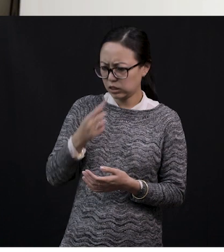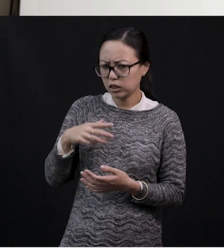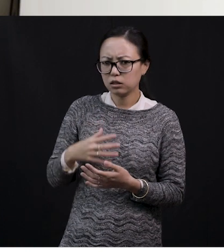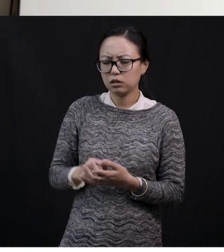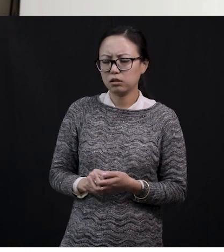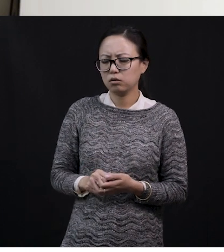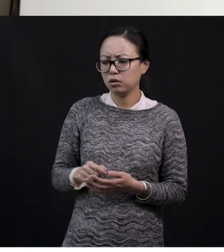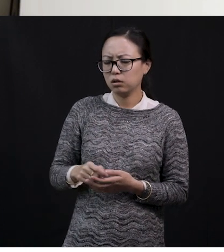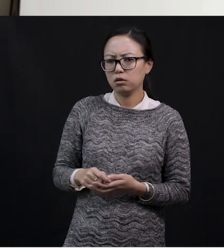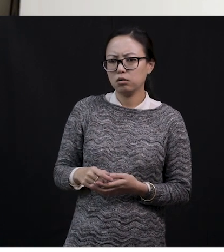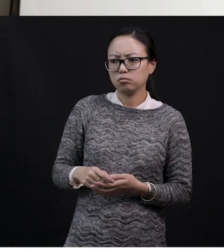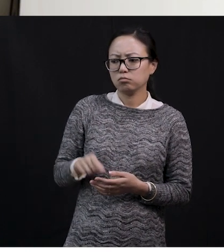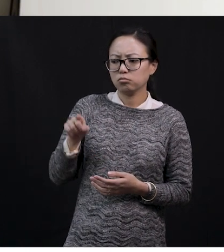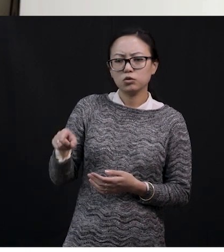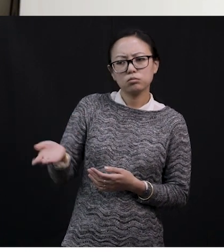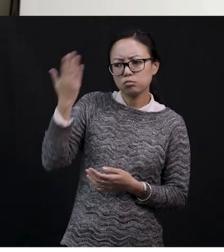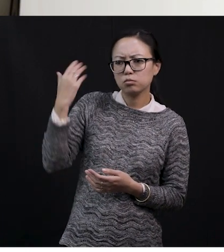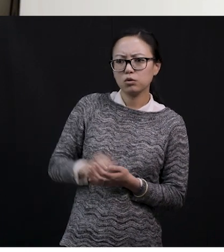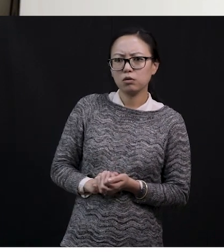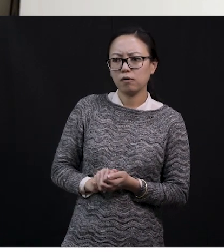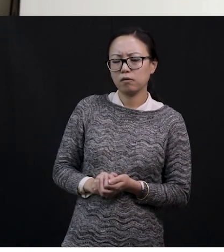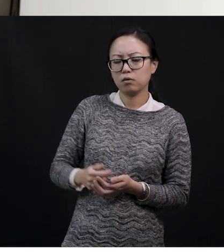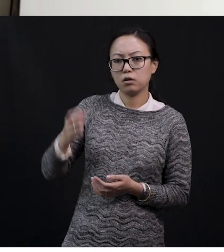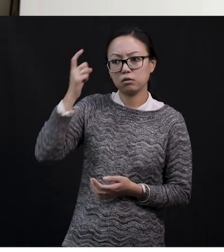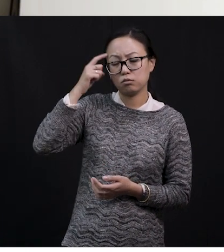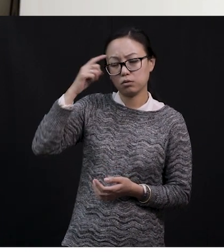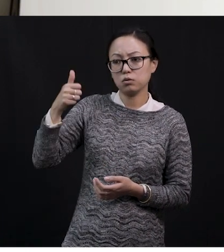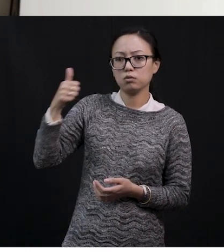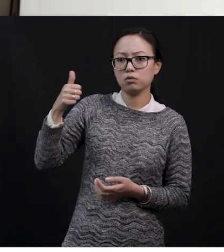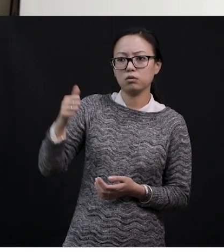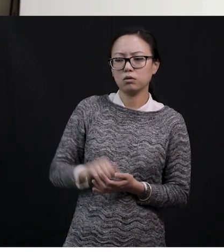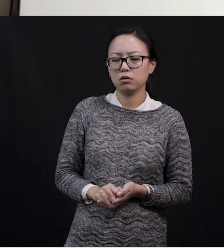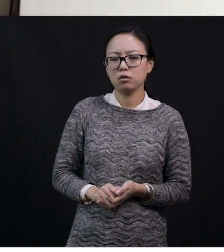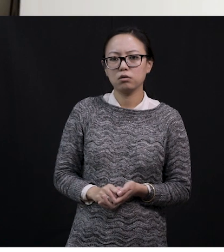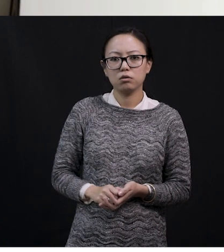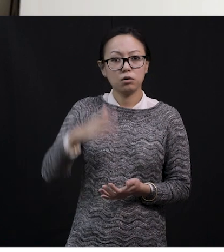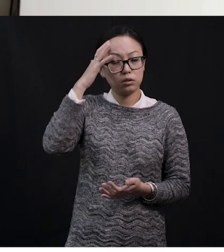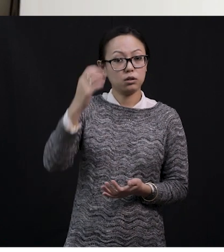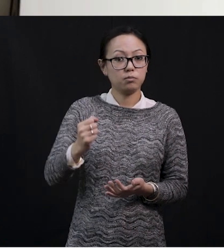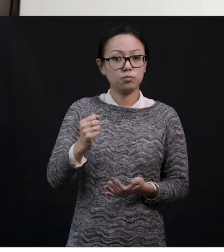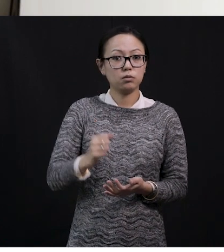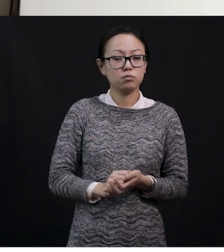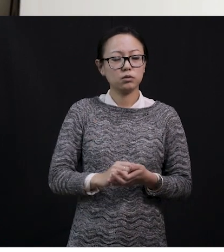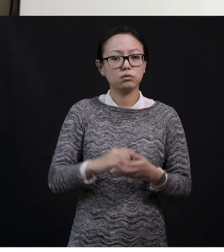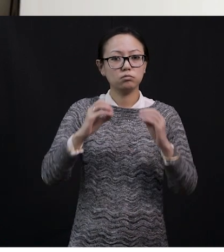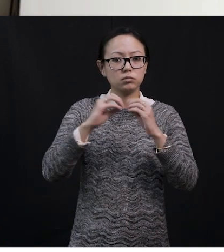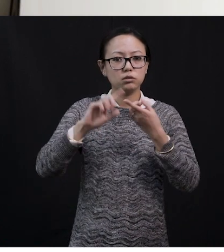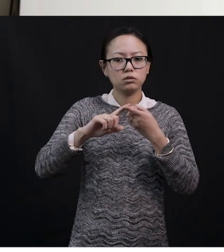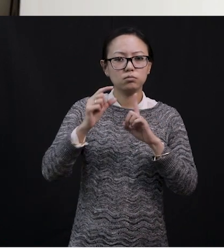are concerned. Remember, Bipin Babu is someone who is very hardworking, dedicated at his work, and his old friend,